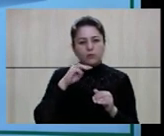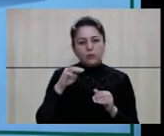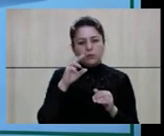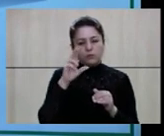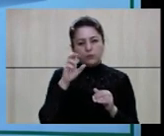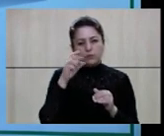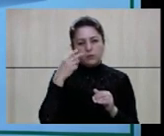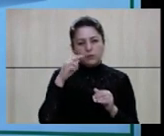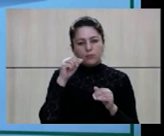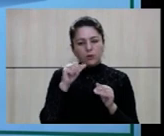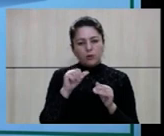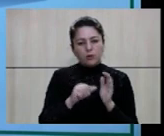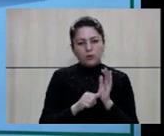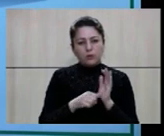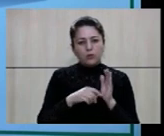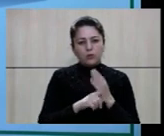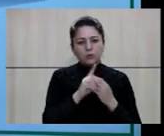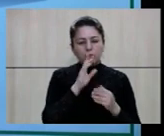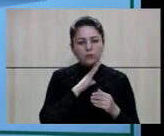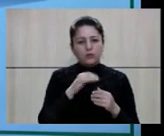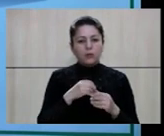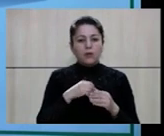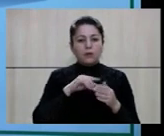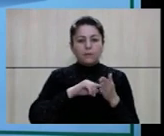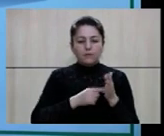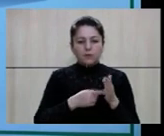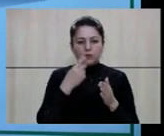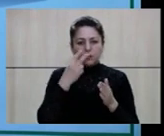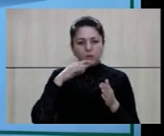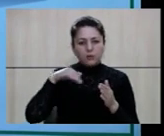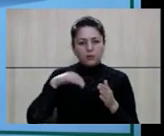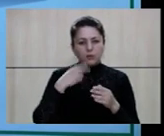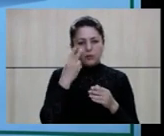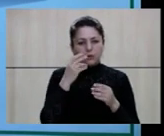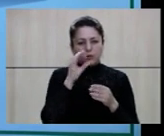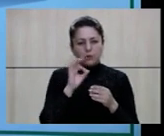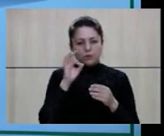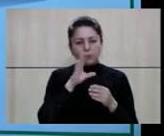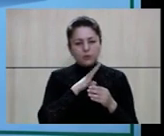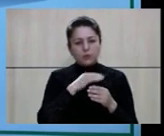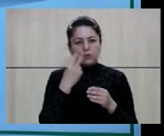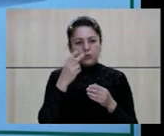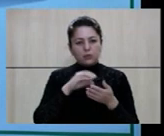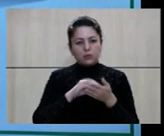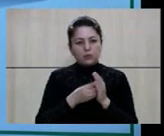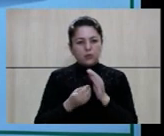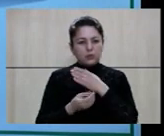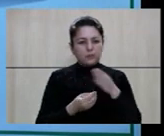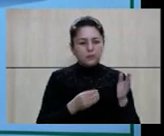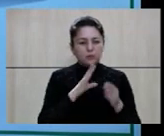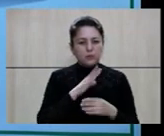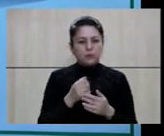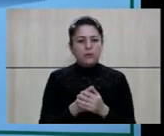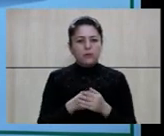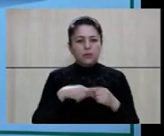0,1326 hosil bo'ldi. Virgul 2 dan keyin edi. 2 ta nol bo'lgani uchun 2 xona chapga surildi.